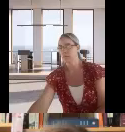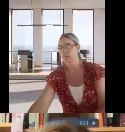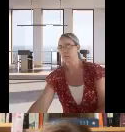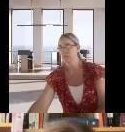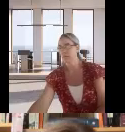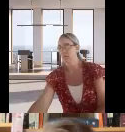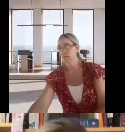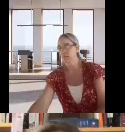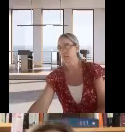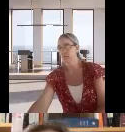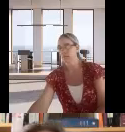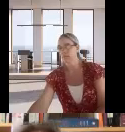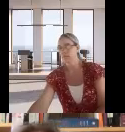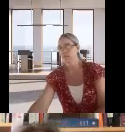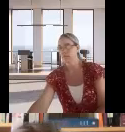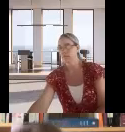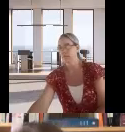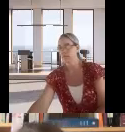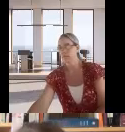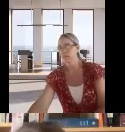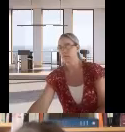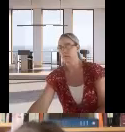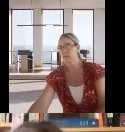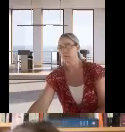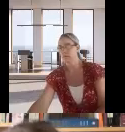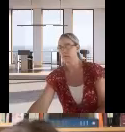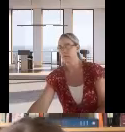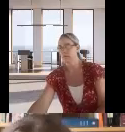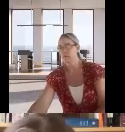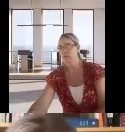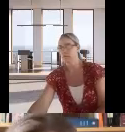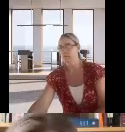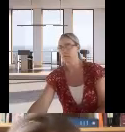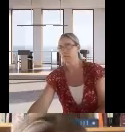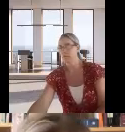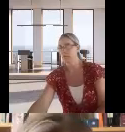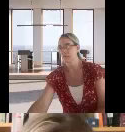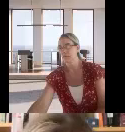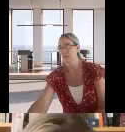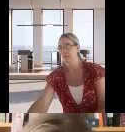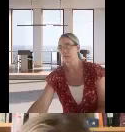be getting probably in the end, like say $3 million.